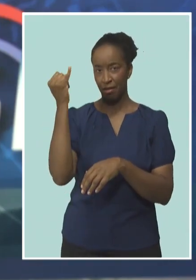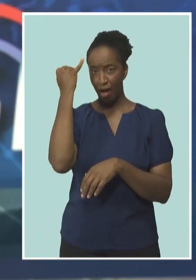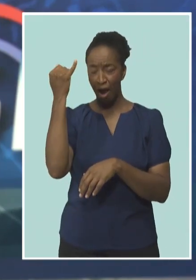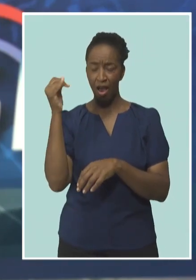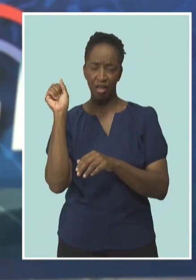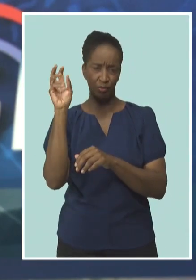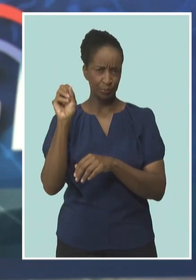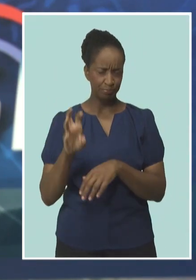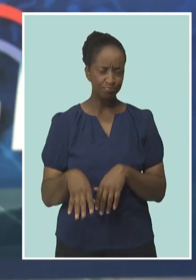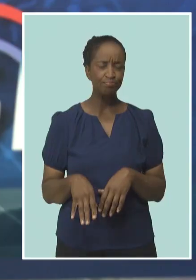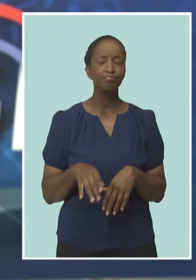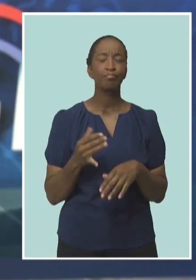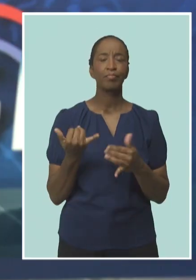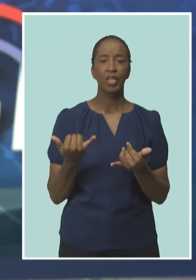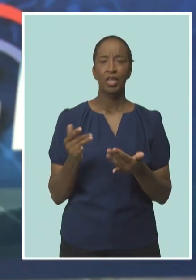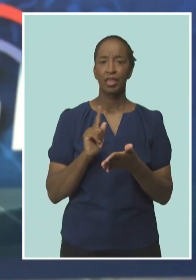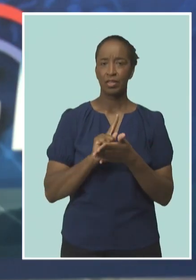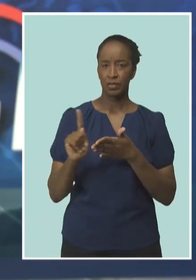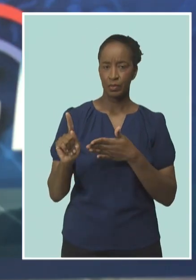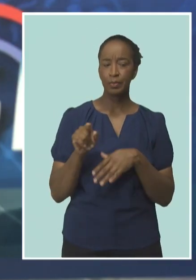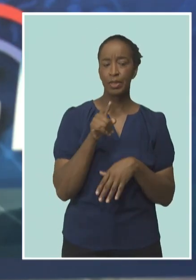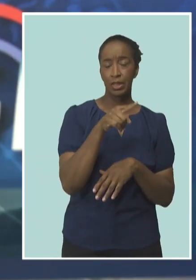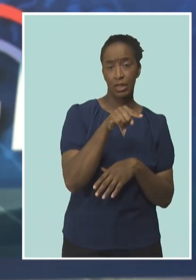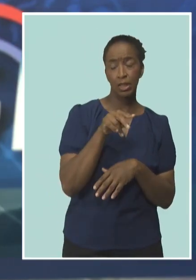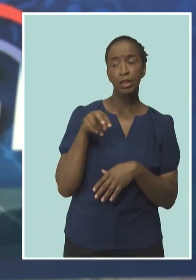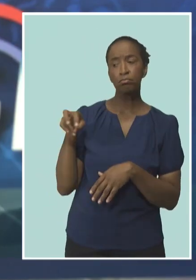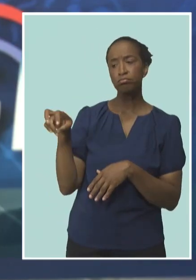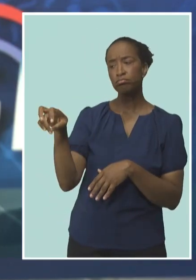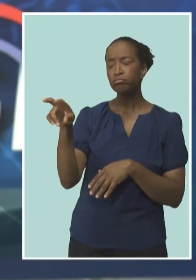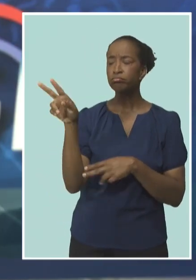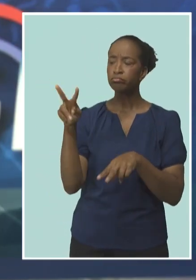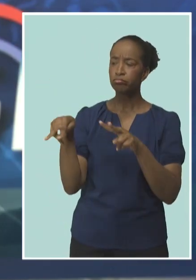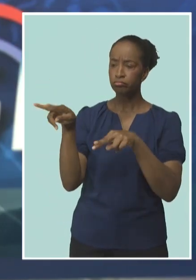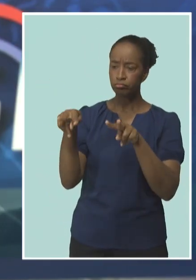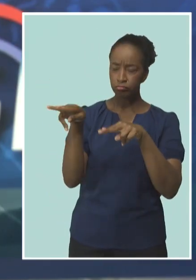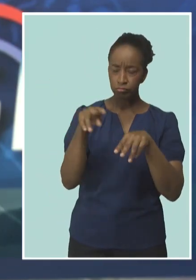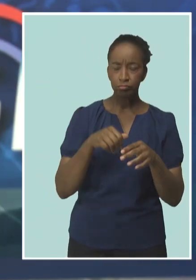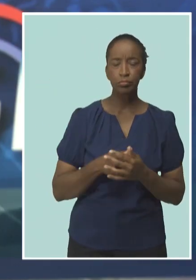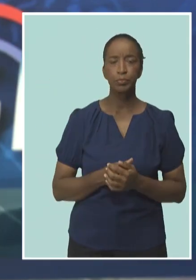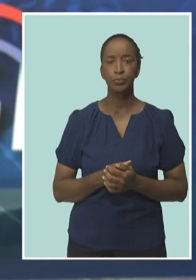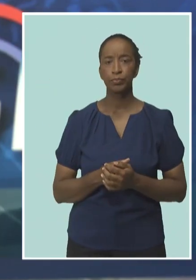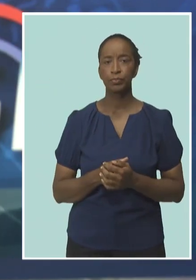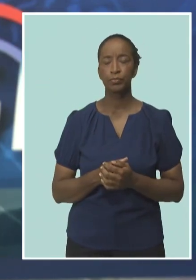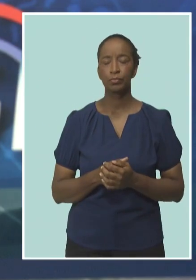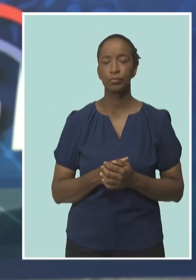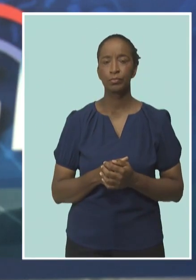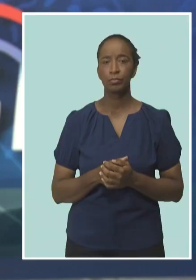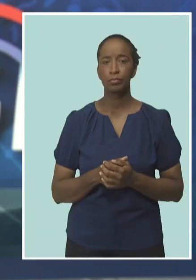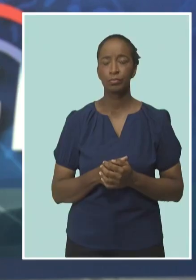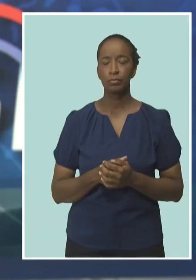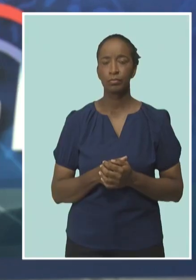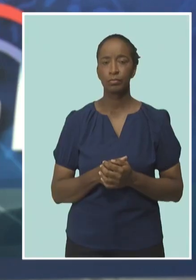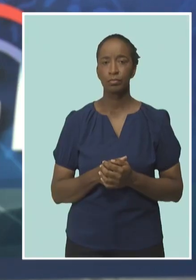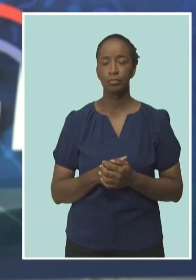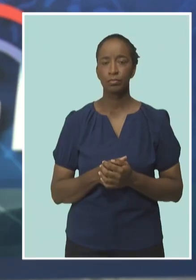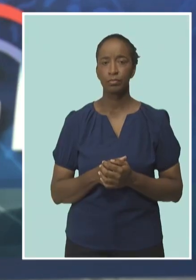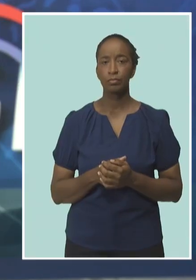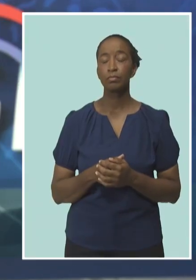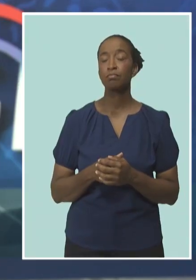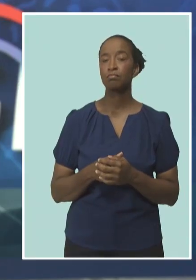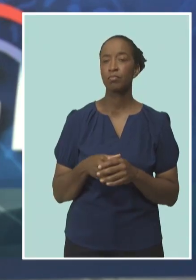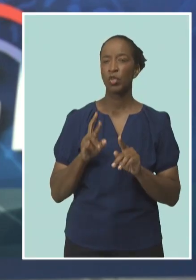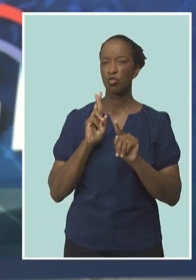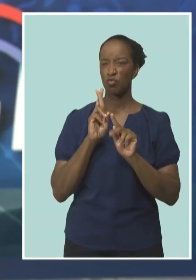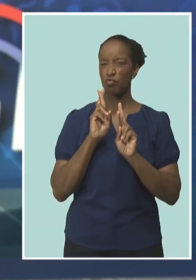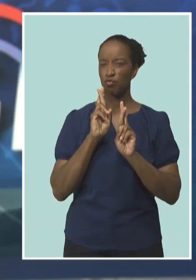earlier this week with representatives of the Barbados Association of Retailers, Vendors and Entrepreneurs. Our reporter Akeem